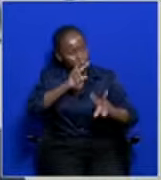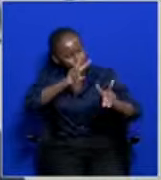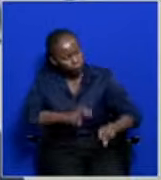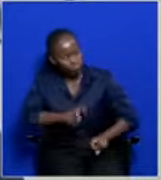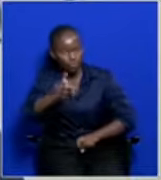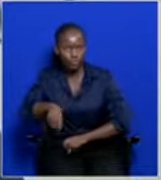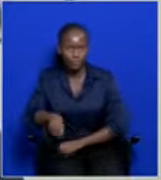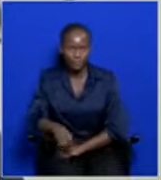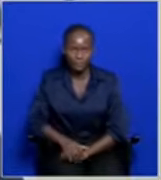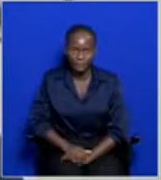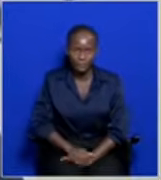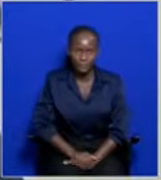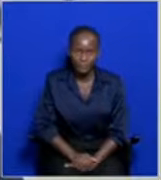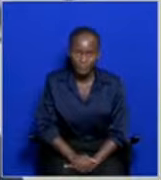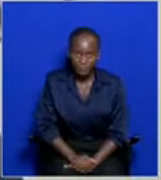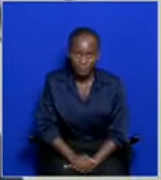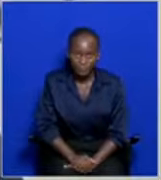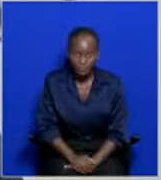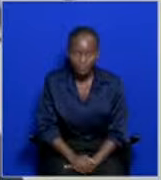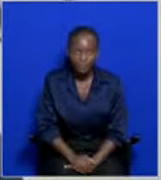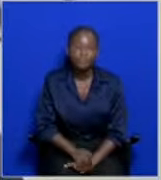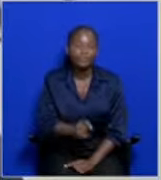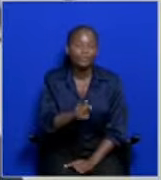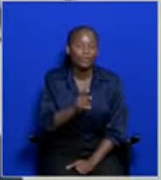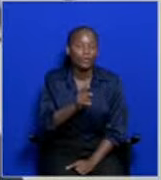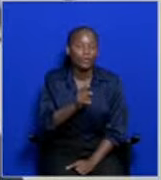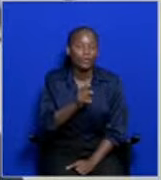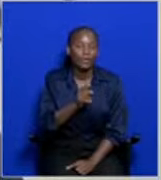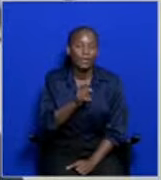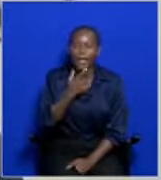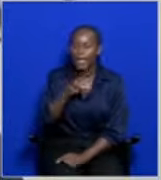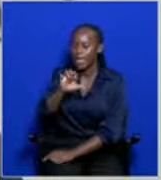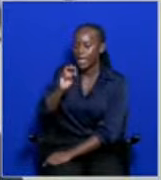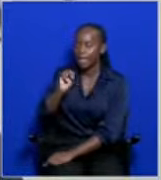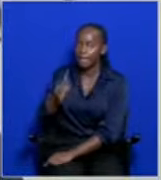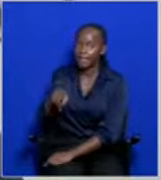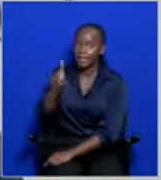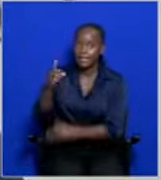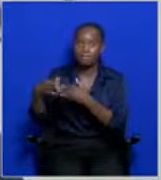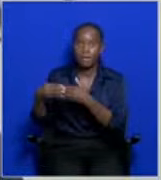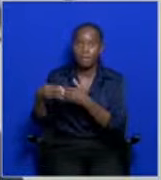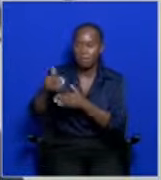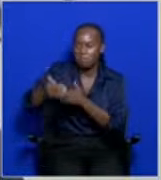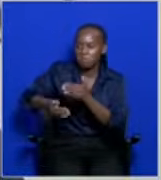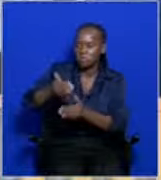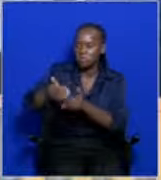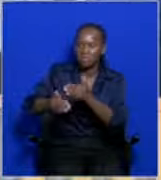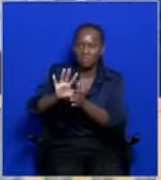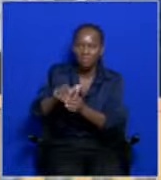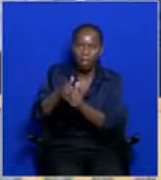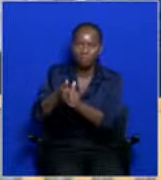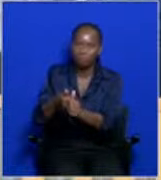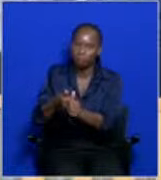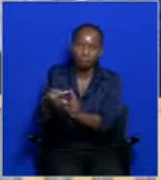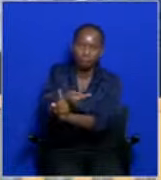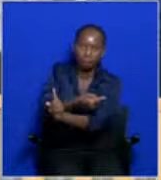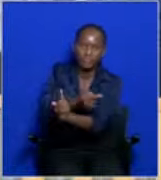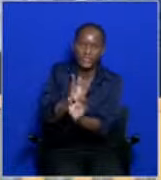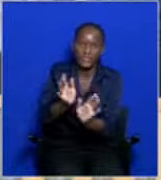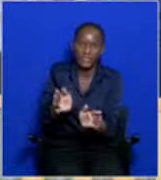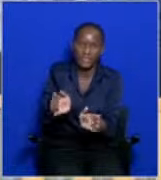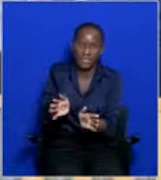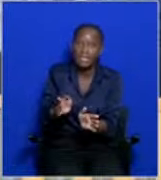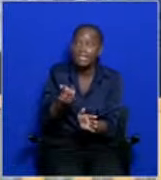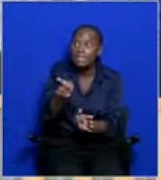the procedure, those EMPD members didn't follow the procedure because they didn't book